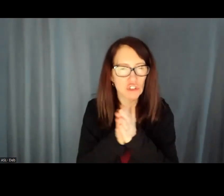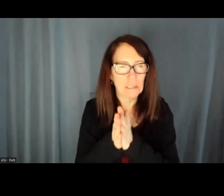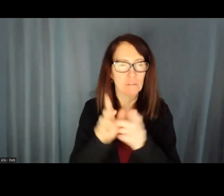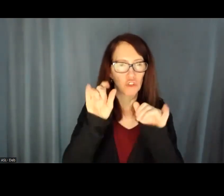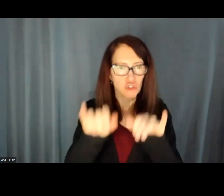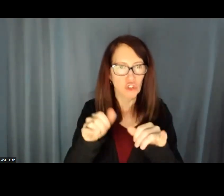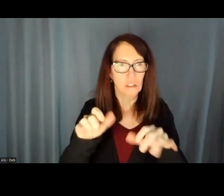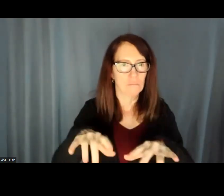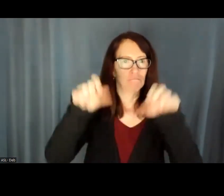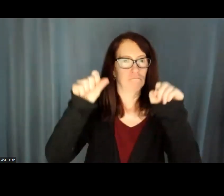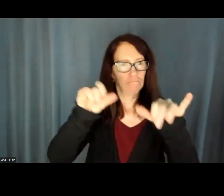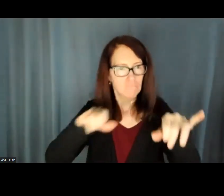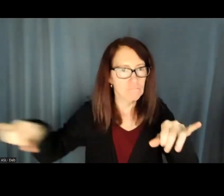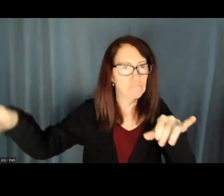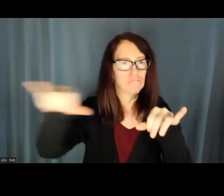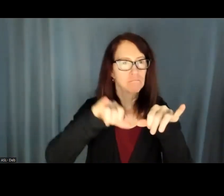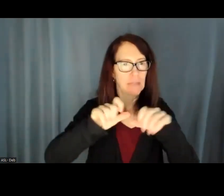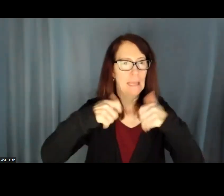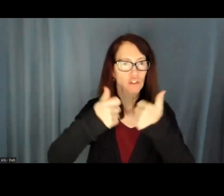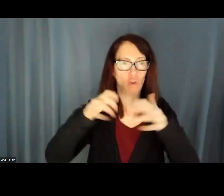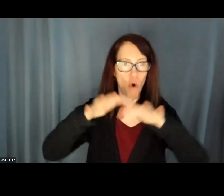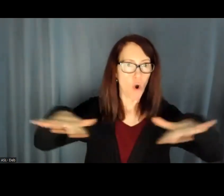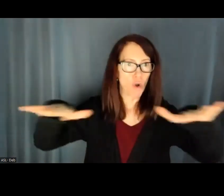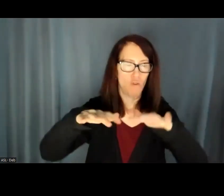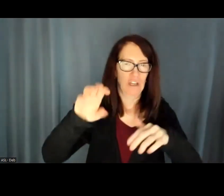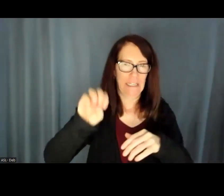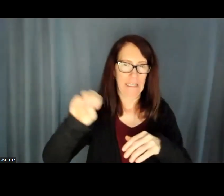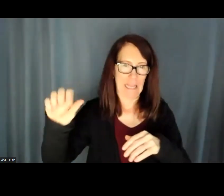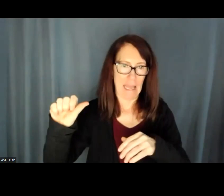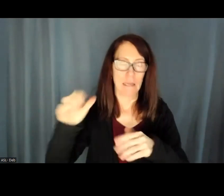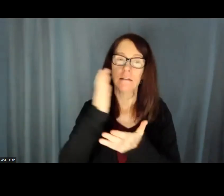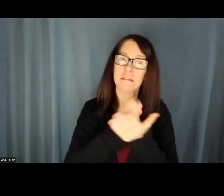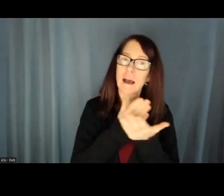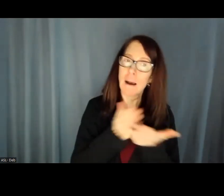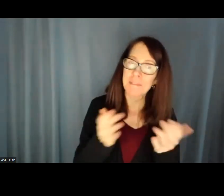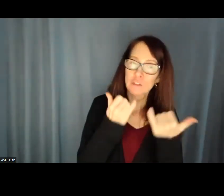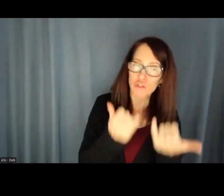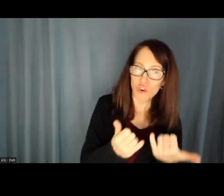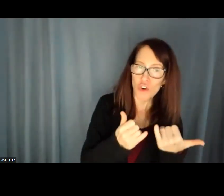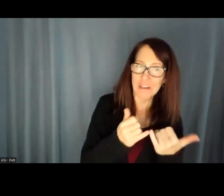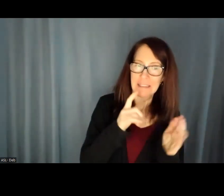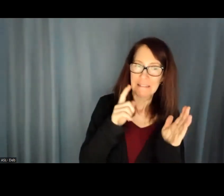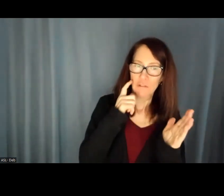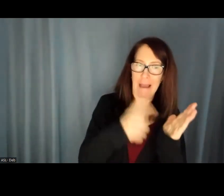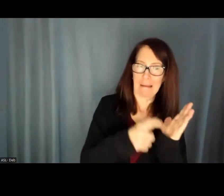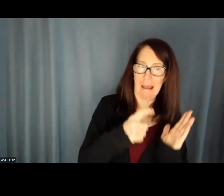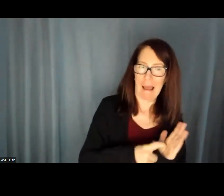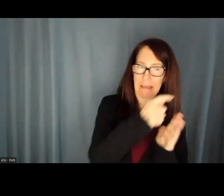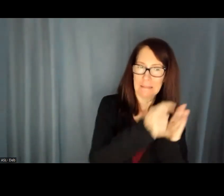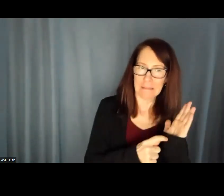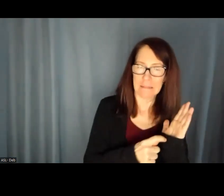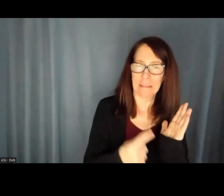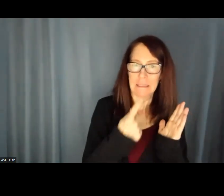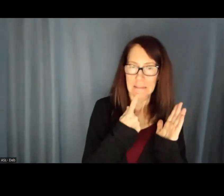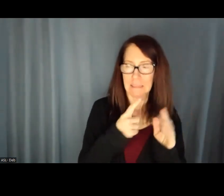the agencies throughout EEA? Some things that are currently identified on the strategy are a commitment to